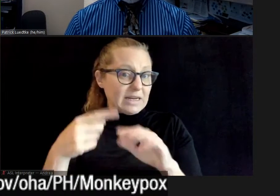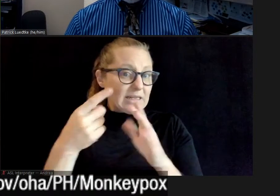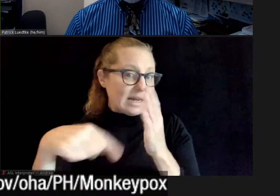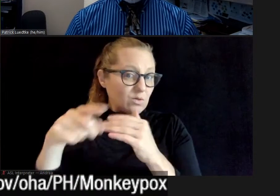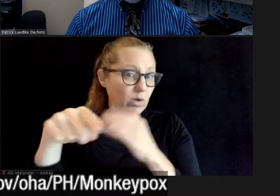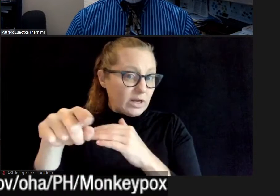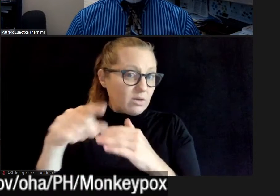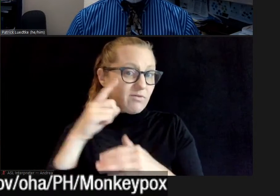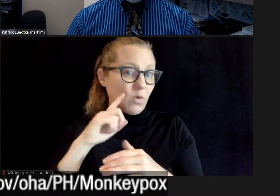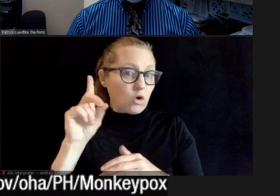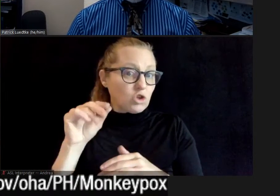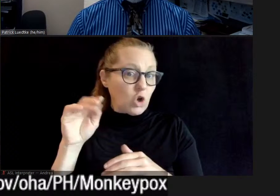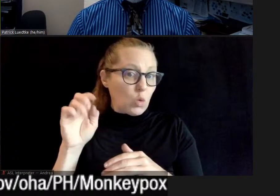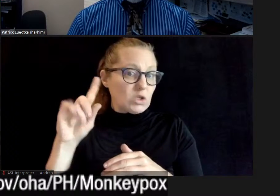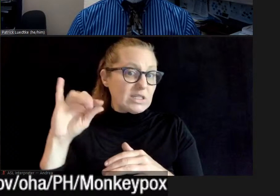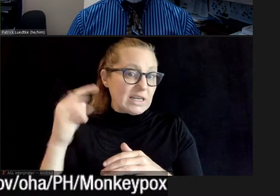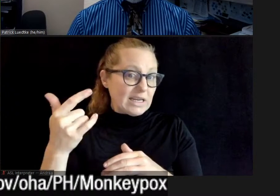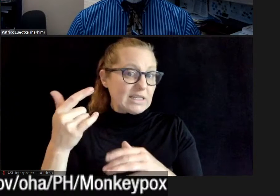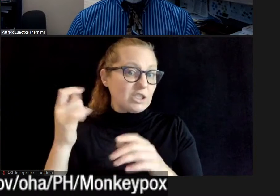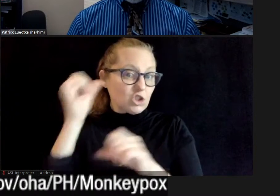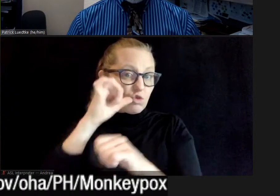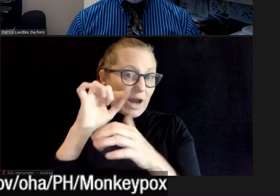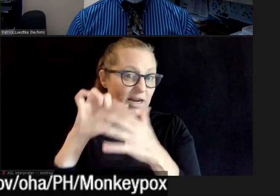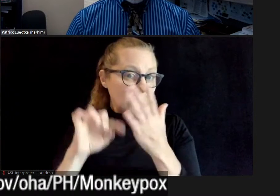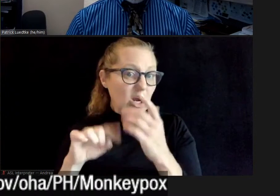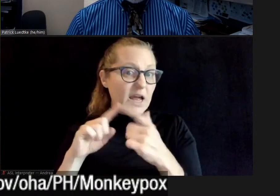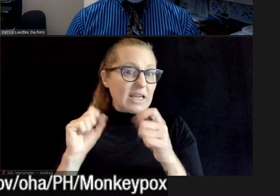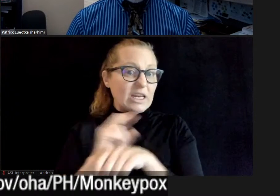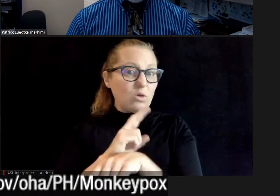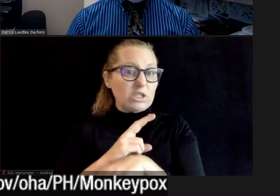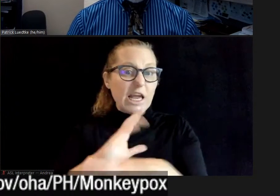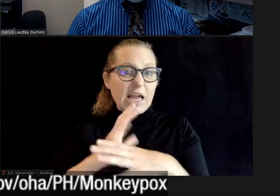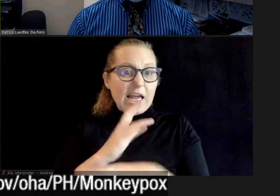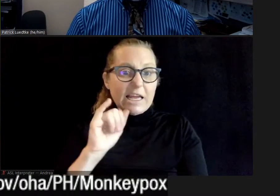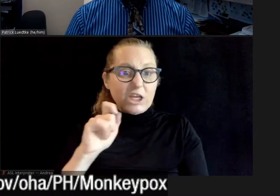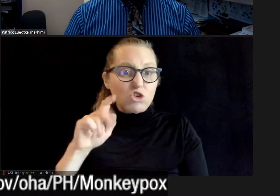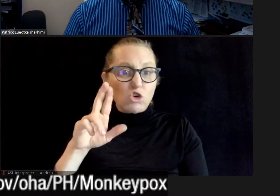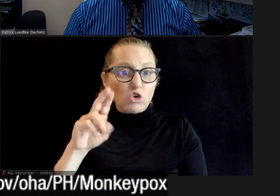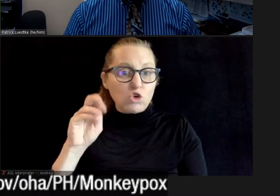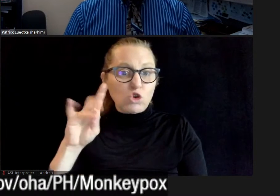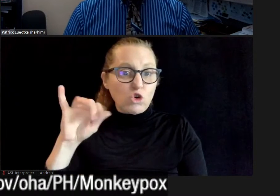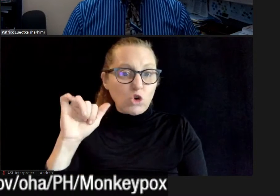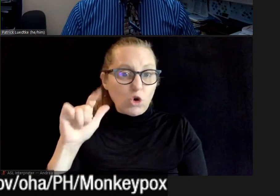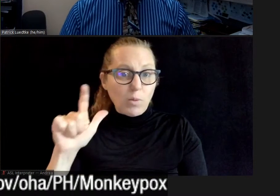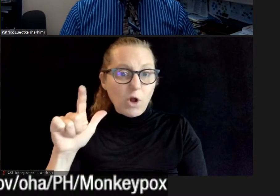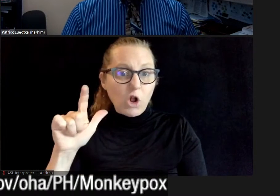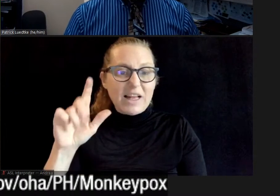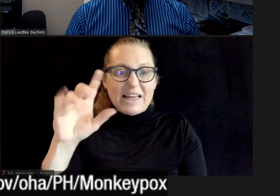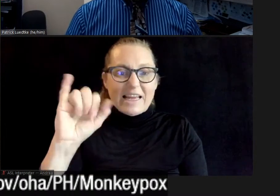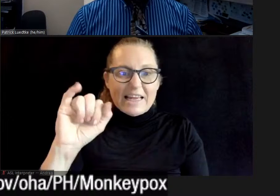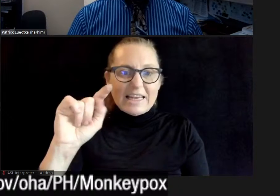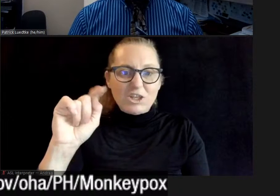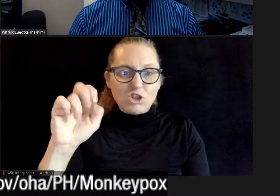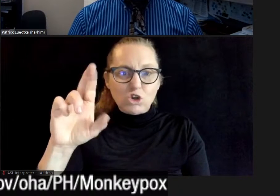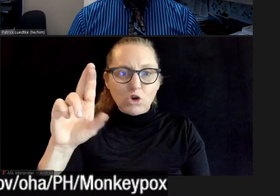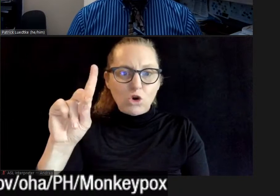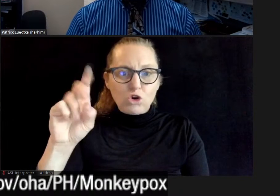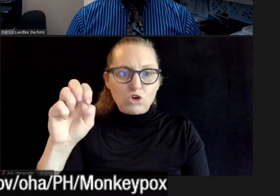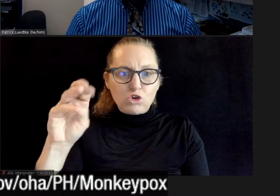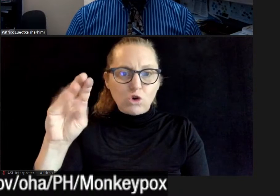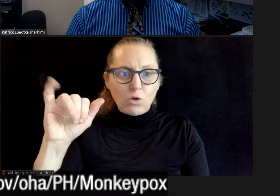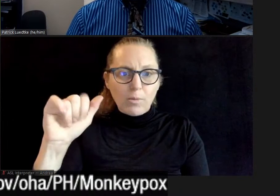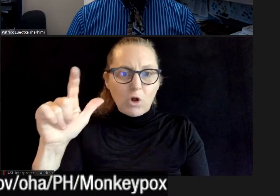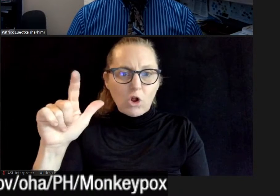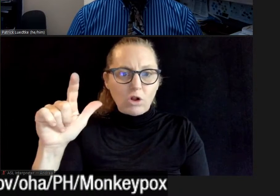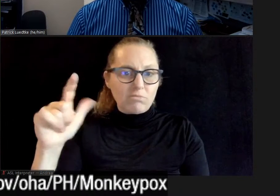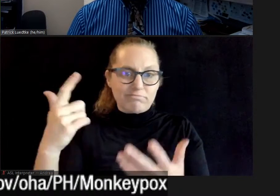our dosing strategy, being able to use intradermal vaccination rather than subcutaneous vaccination, we can get 5 times as many